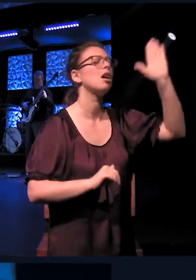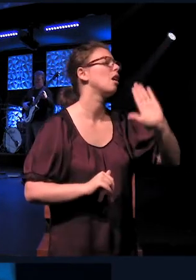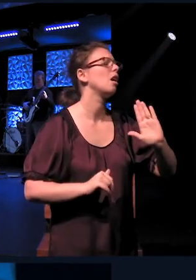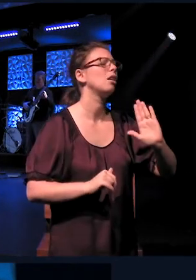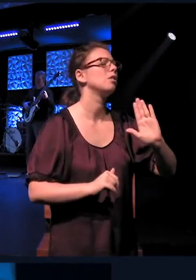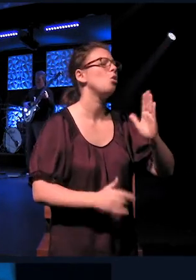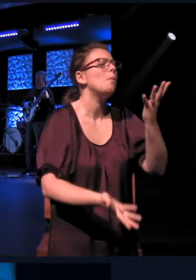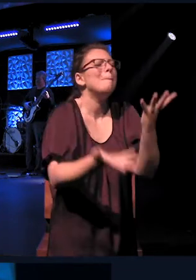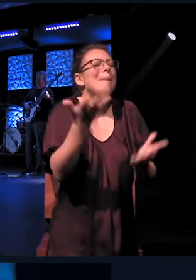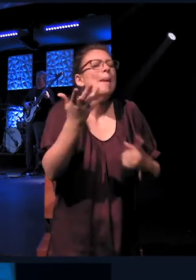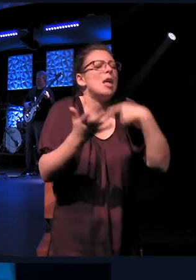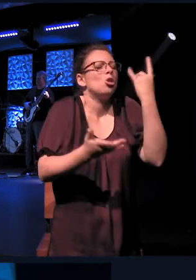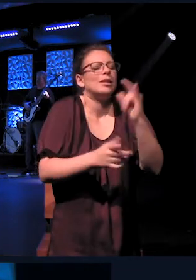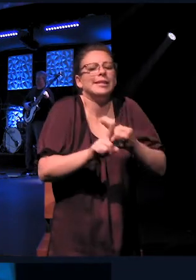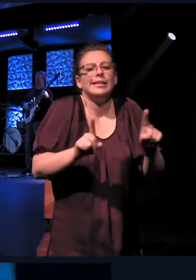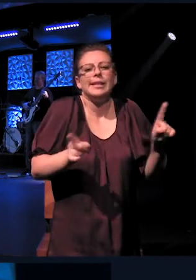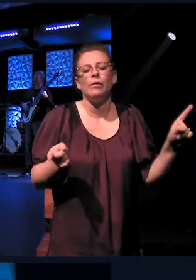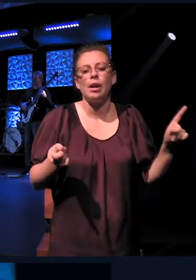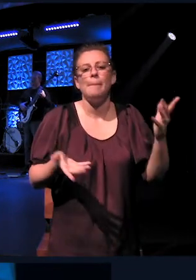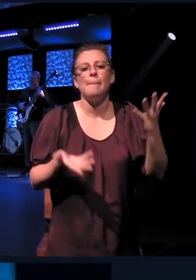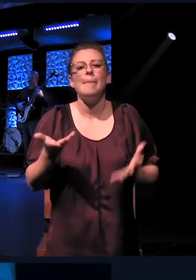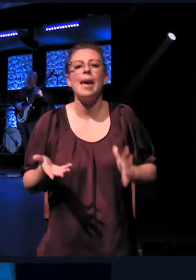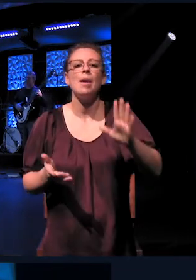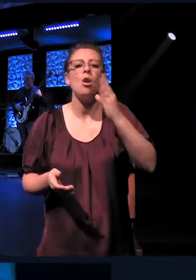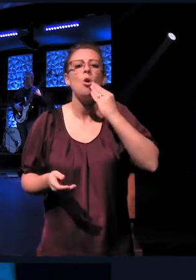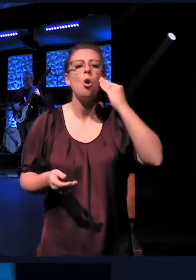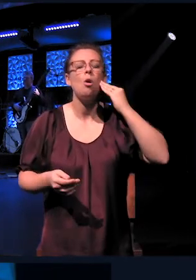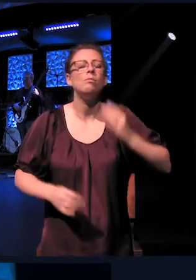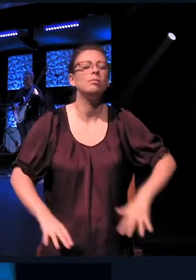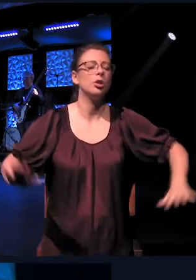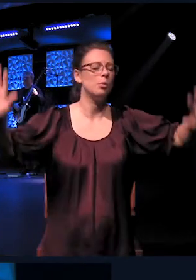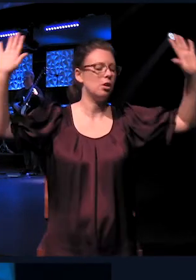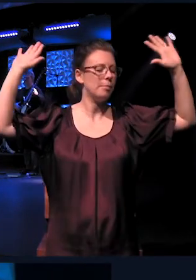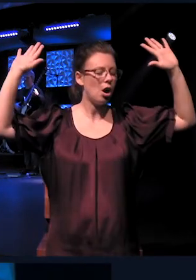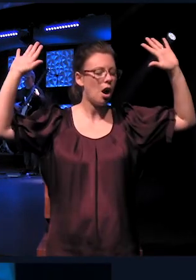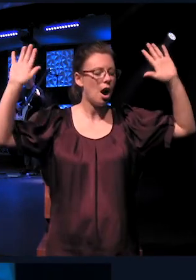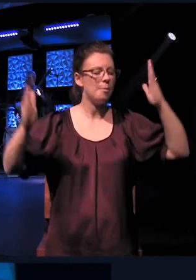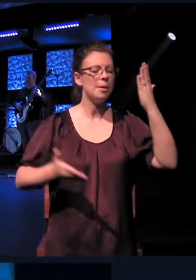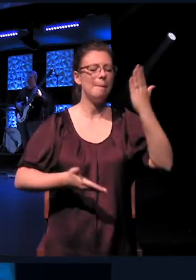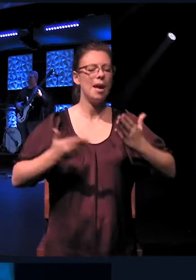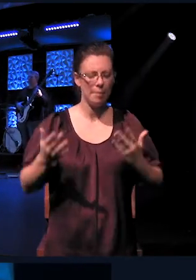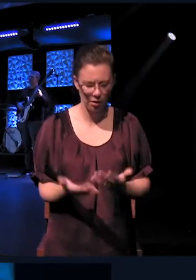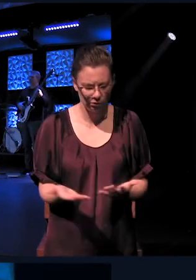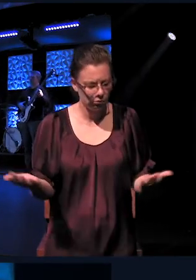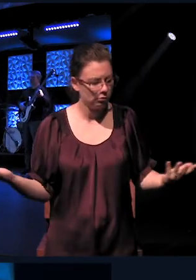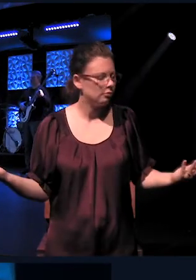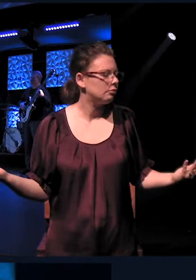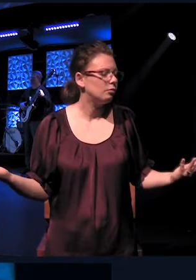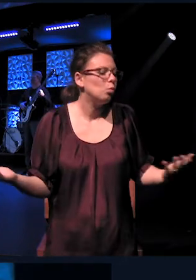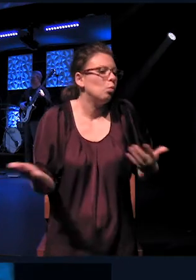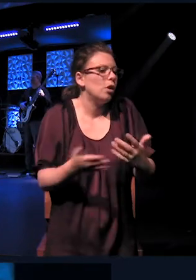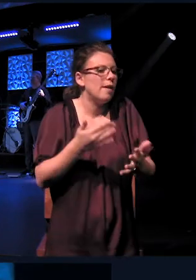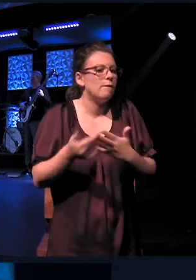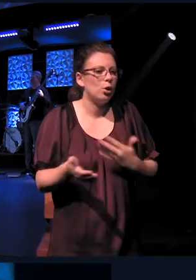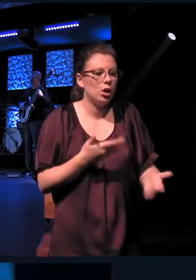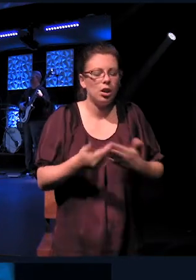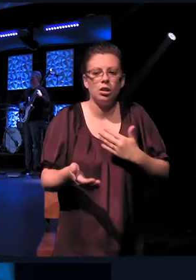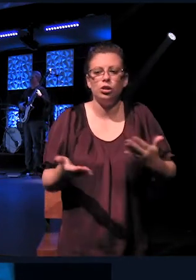at home, holding your hands out in front of you. And I just want to pray for you. I want to pray that you would be filled with the Holy Spirit.